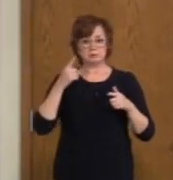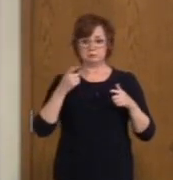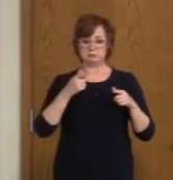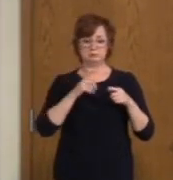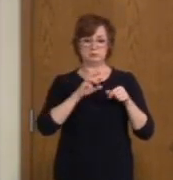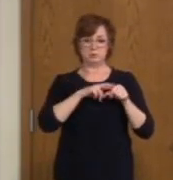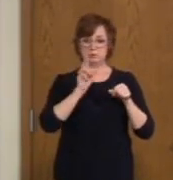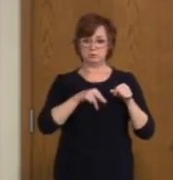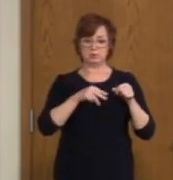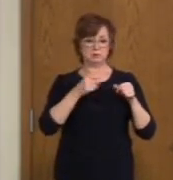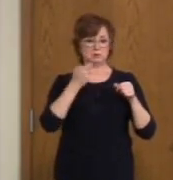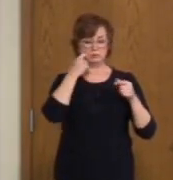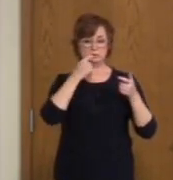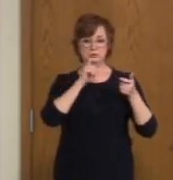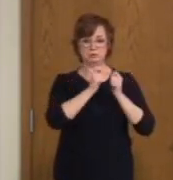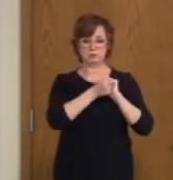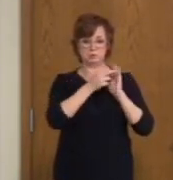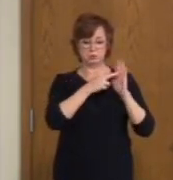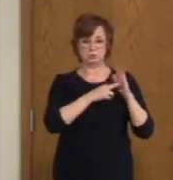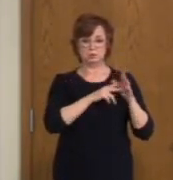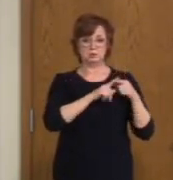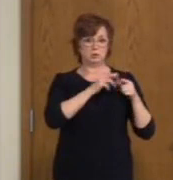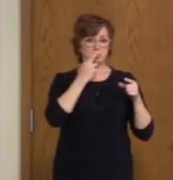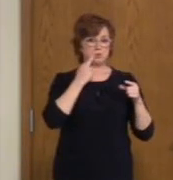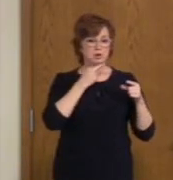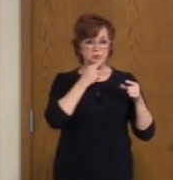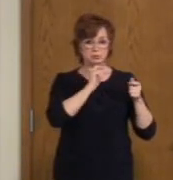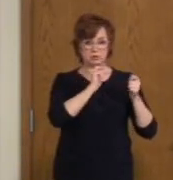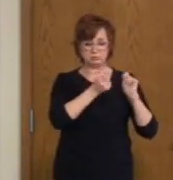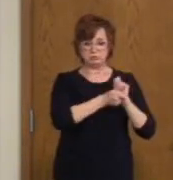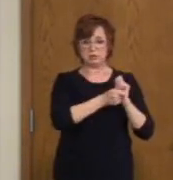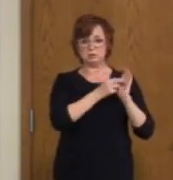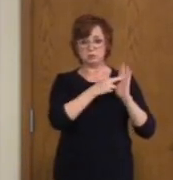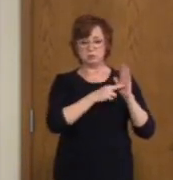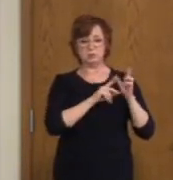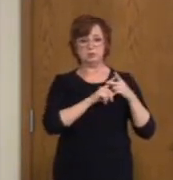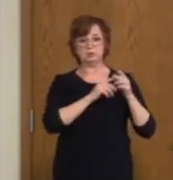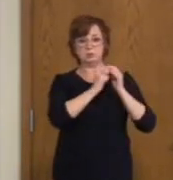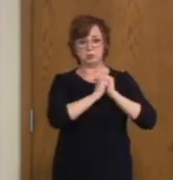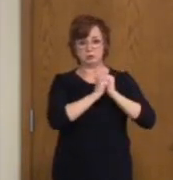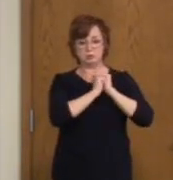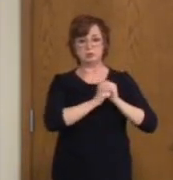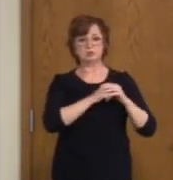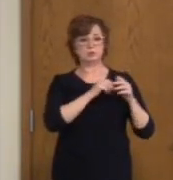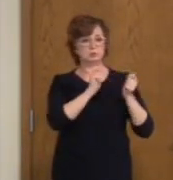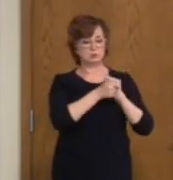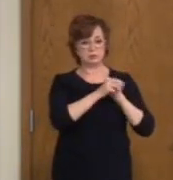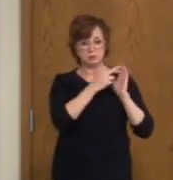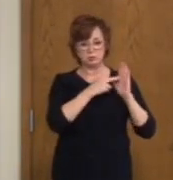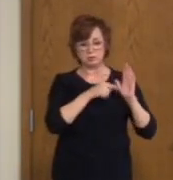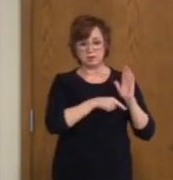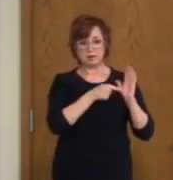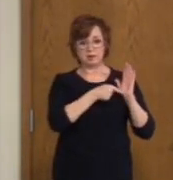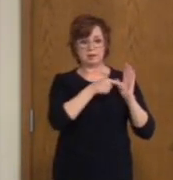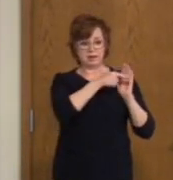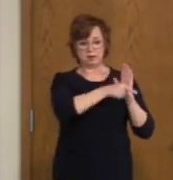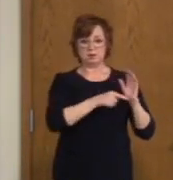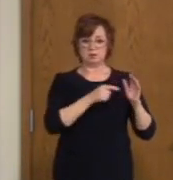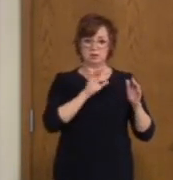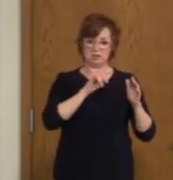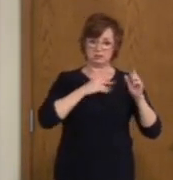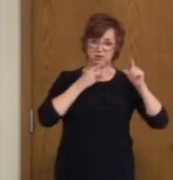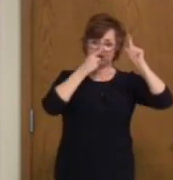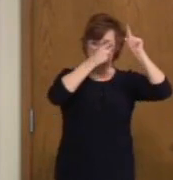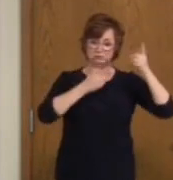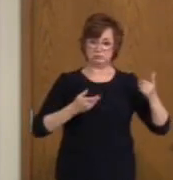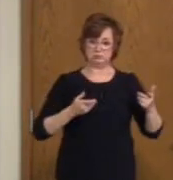Regina with restaurants and with worship services. That's not the goal. The goal is to not move on additional measures. The goal is